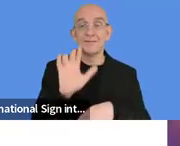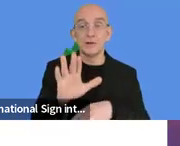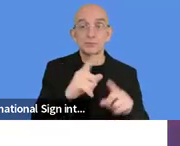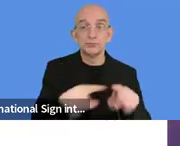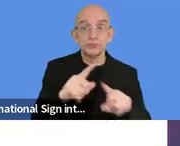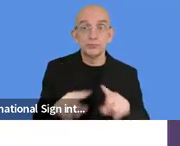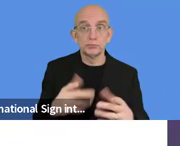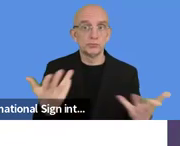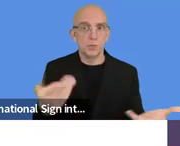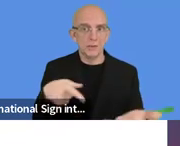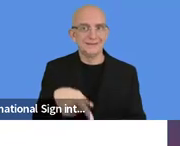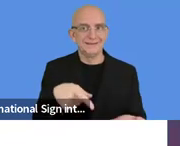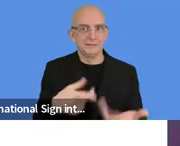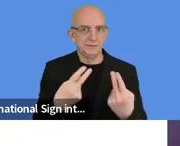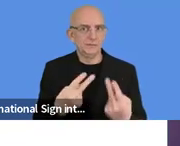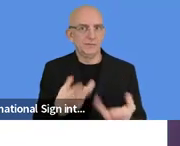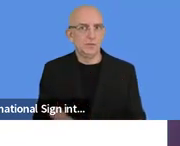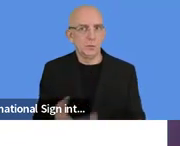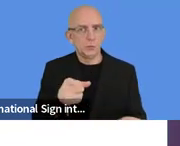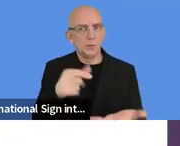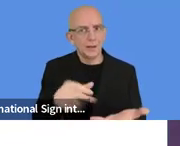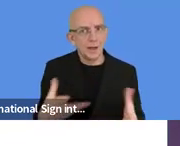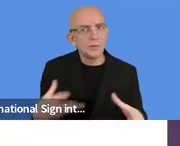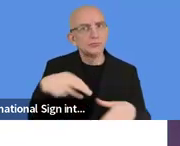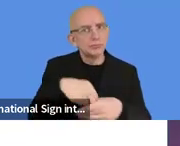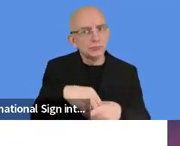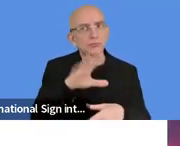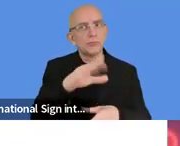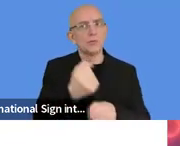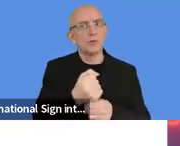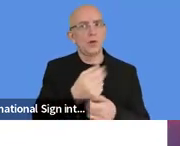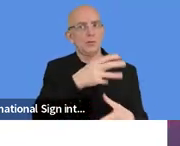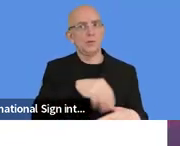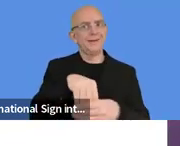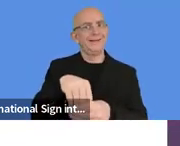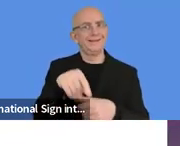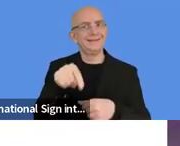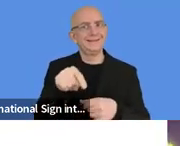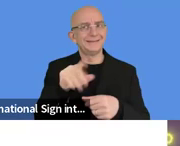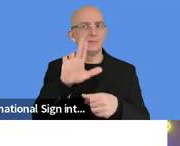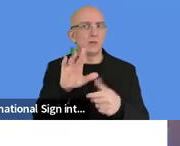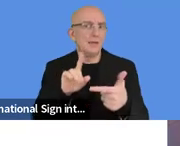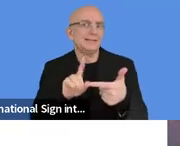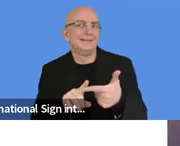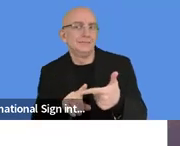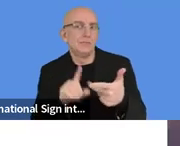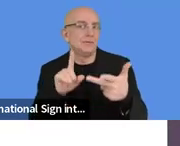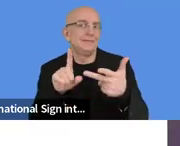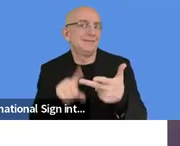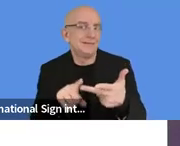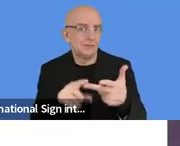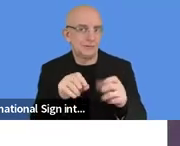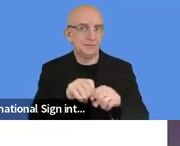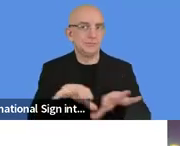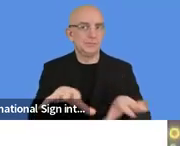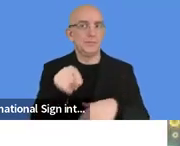can integrate into the work that you're doing that target that secondary and tertiary outcomes of the work that you're doing. So